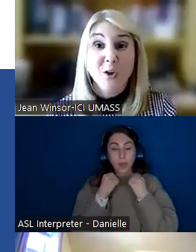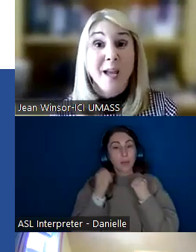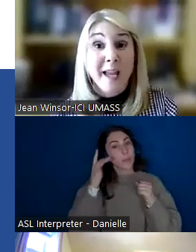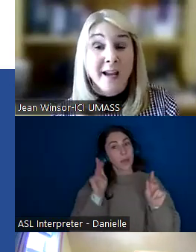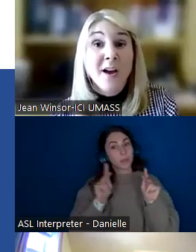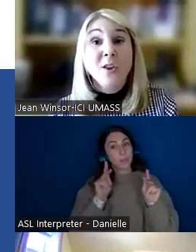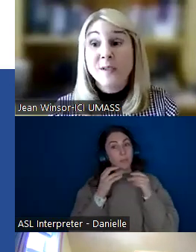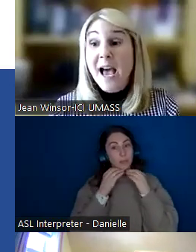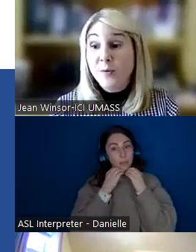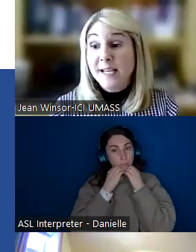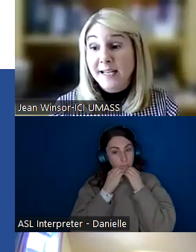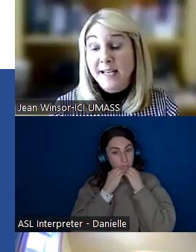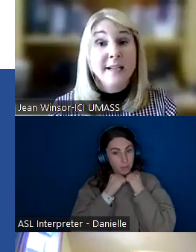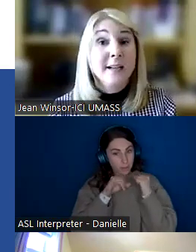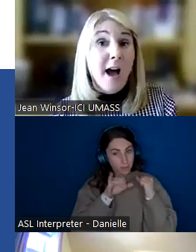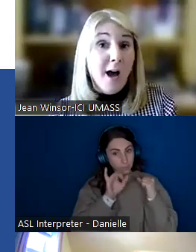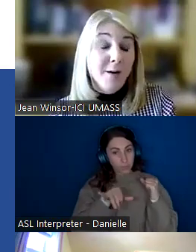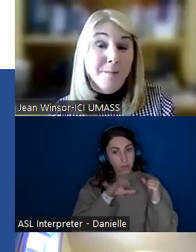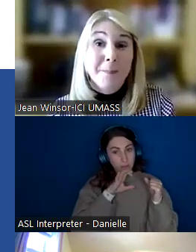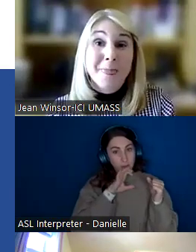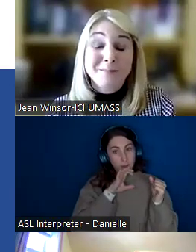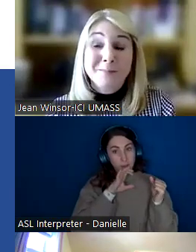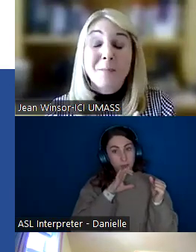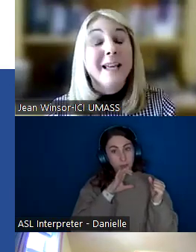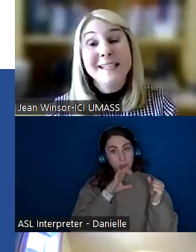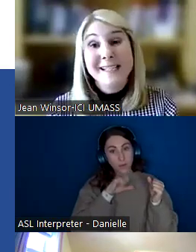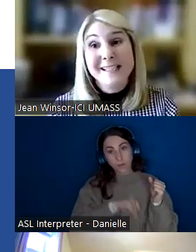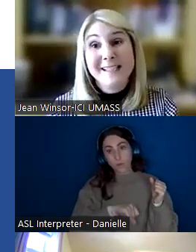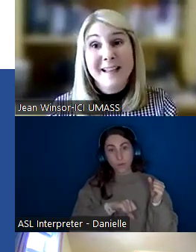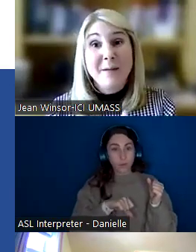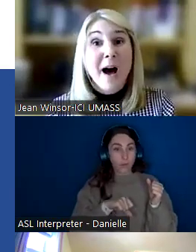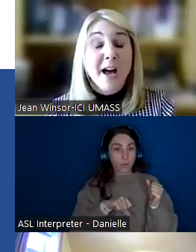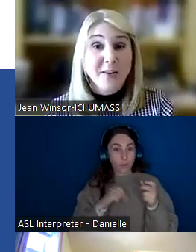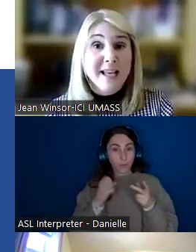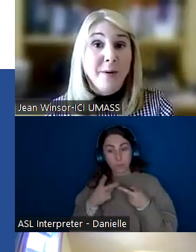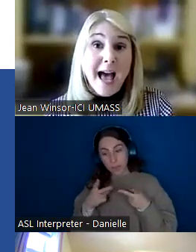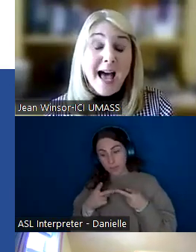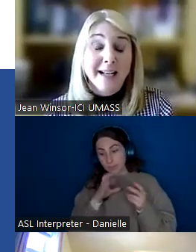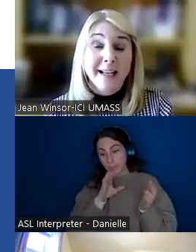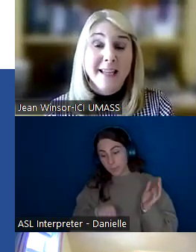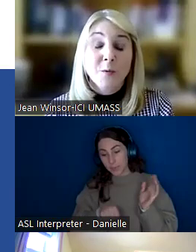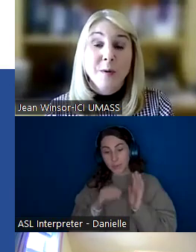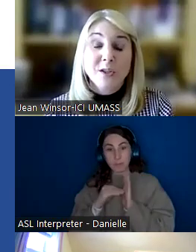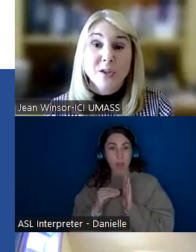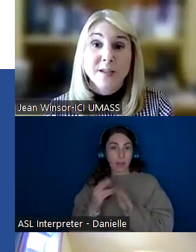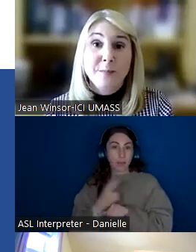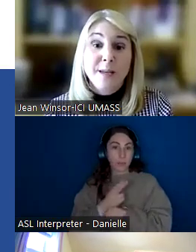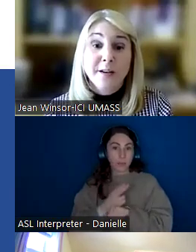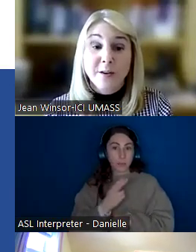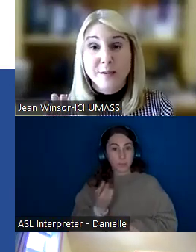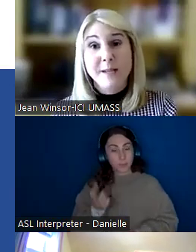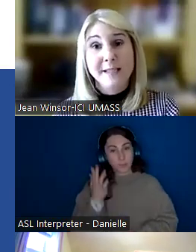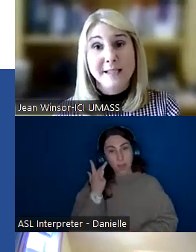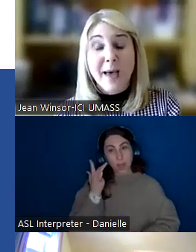still valuing those outdated places and models that we had. And I think when we start to